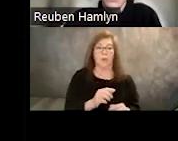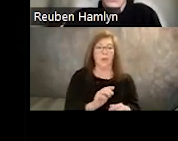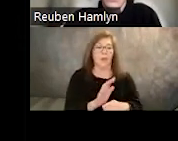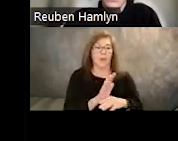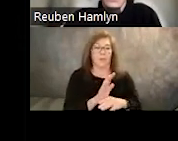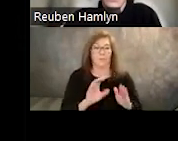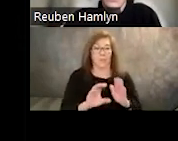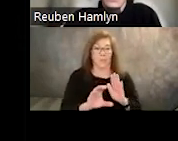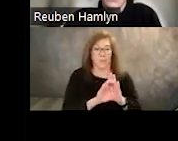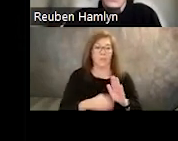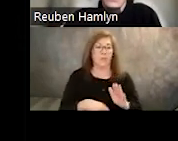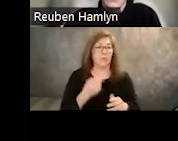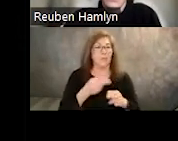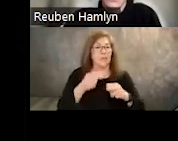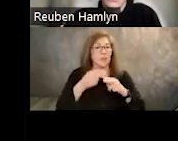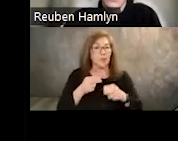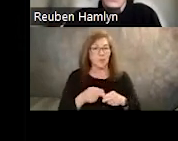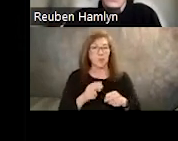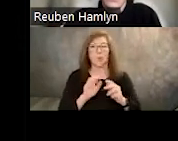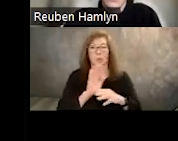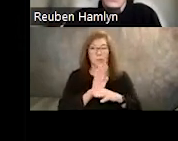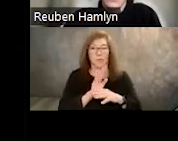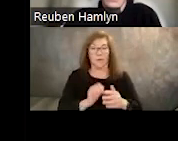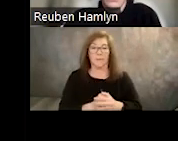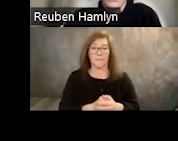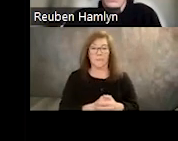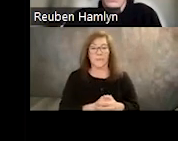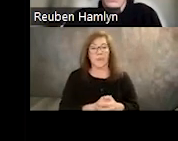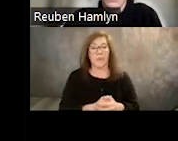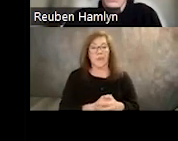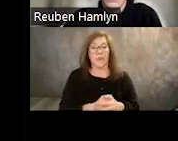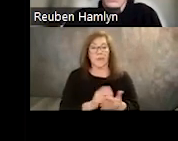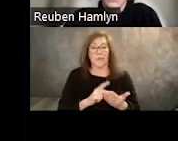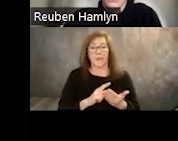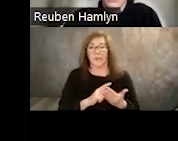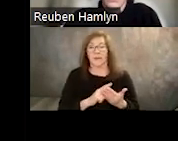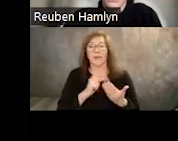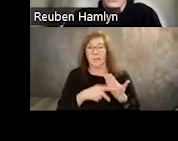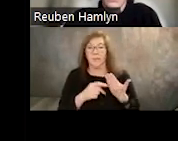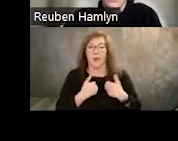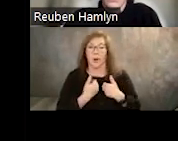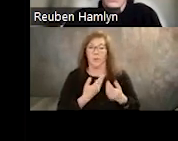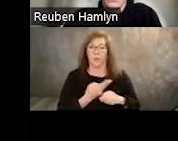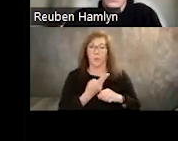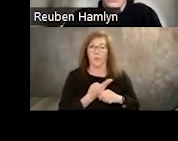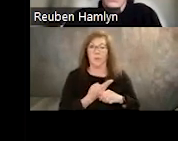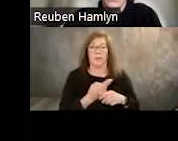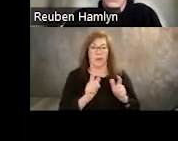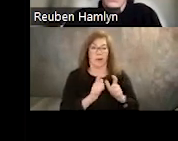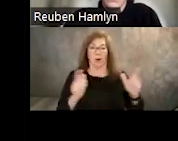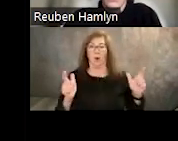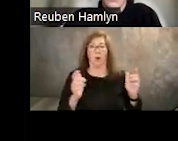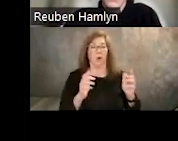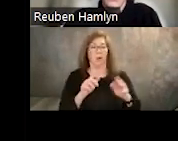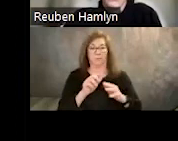as you can see, they are all very short sequences. And there's a problem of replicability and how you will do it in long form, because every time